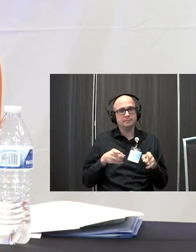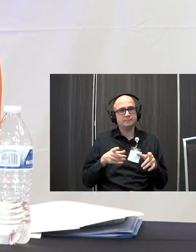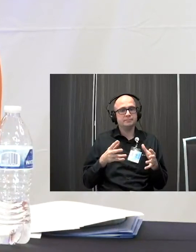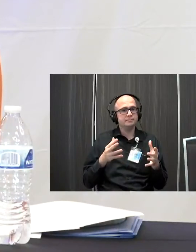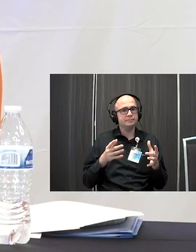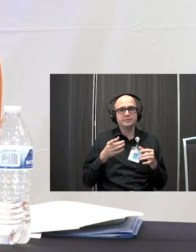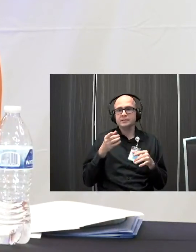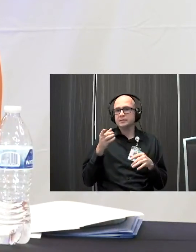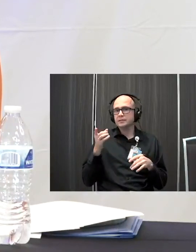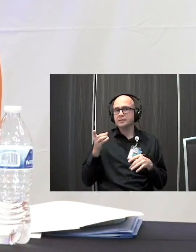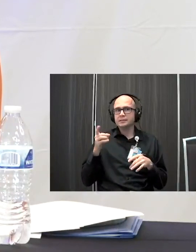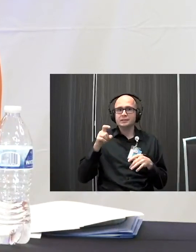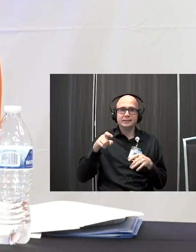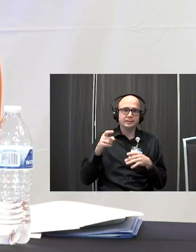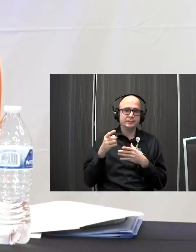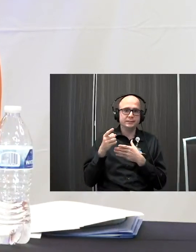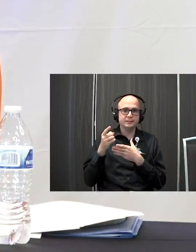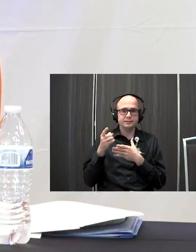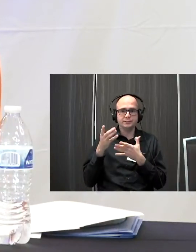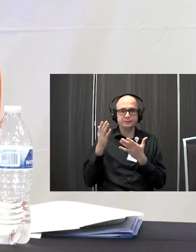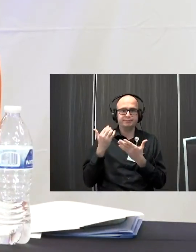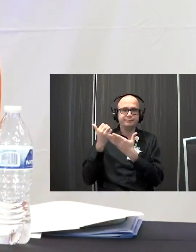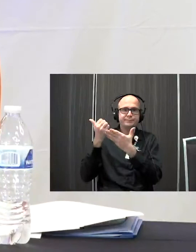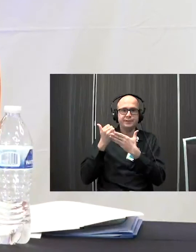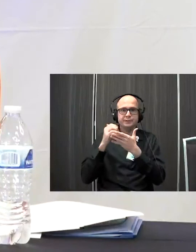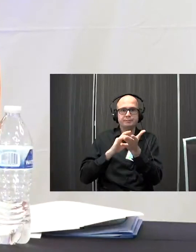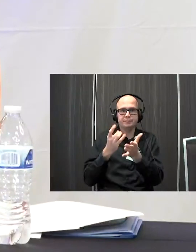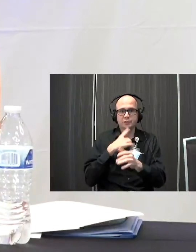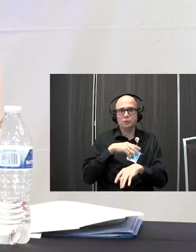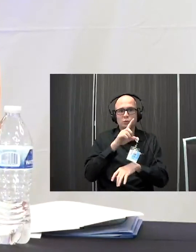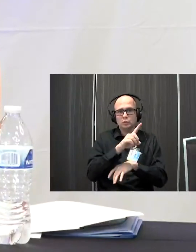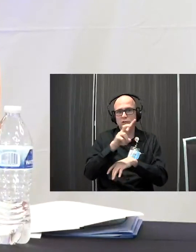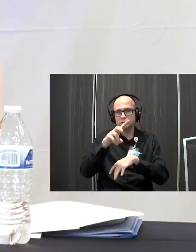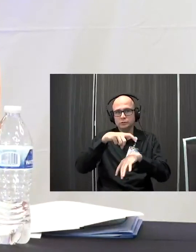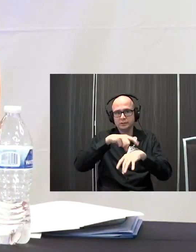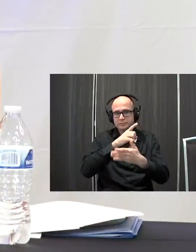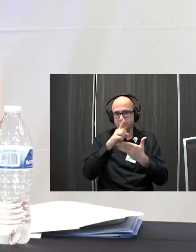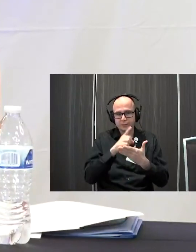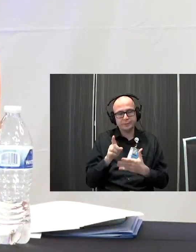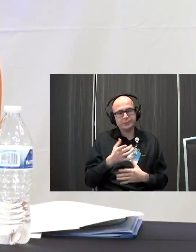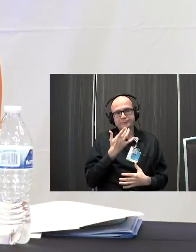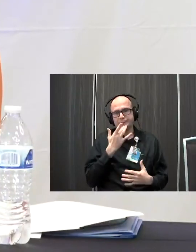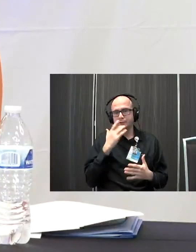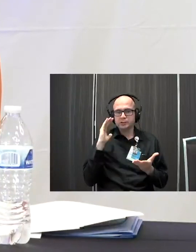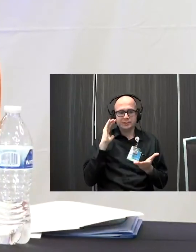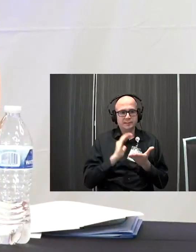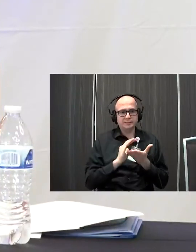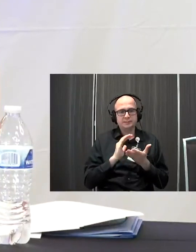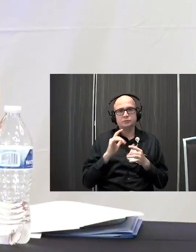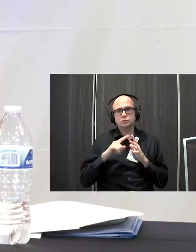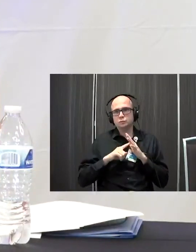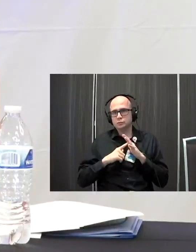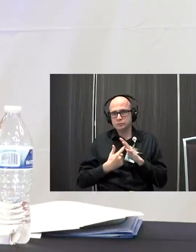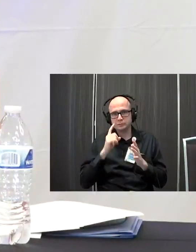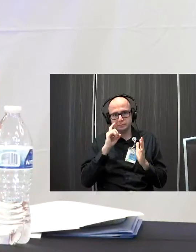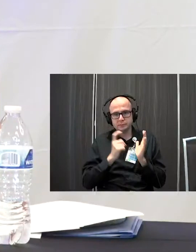where he was needing the rescue medication 1 to 2 times a week, which was more than what we would like. And so when that started happening, we went